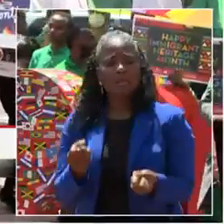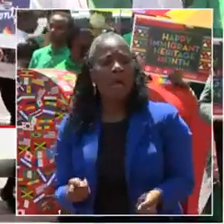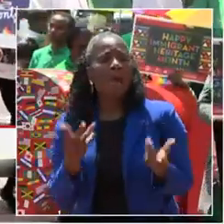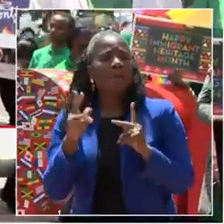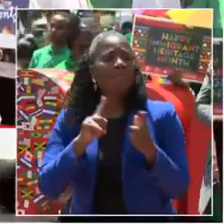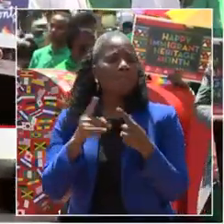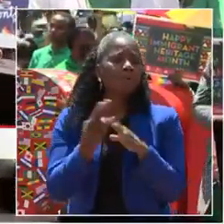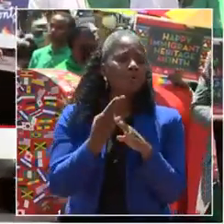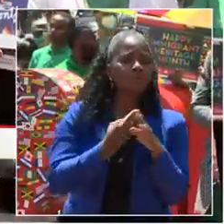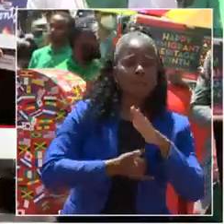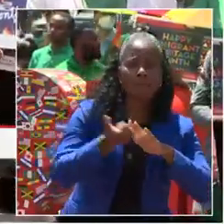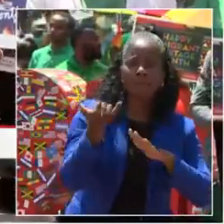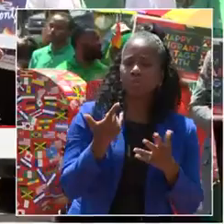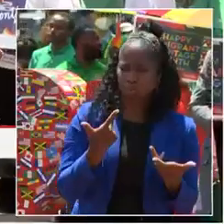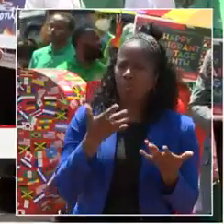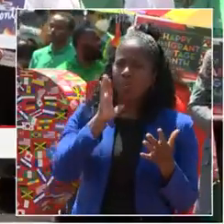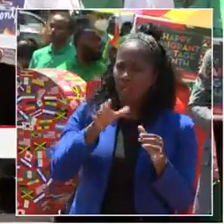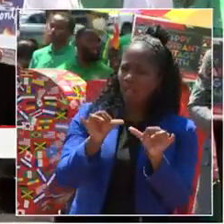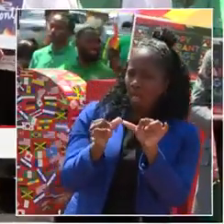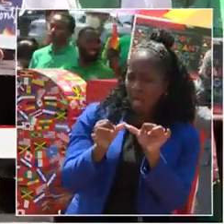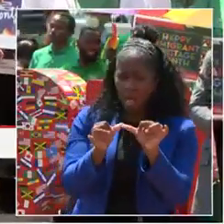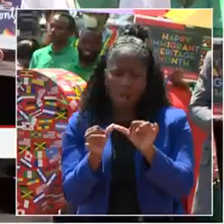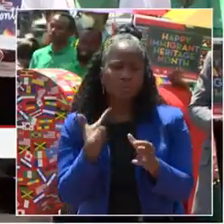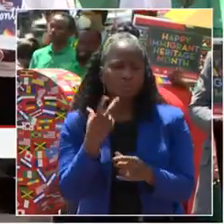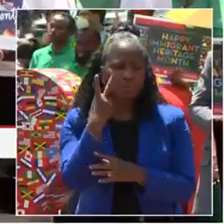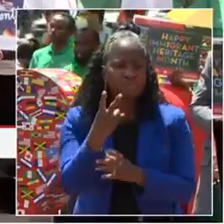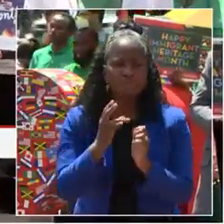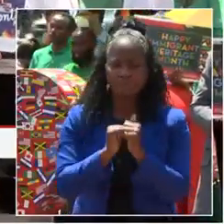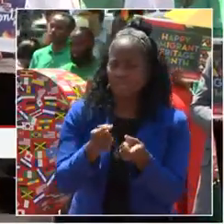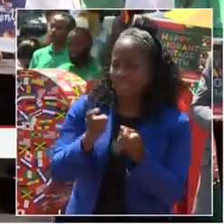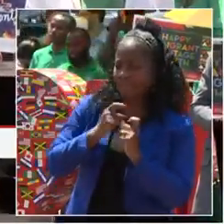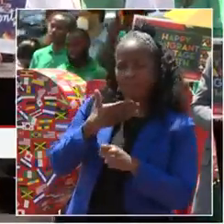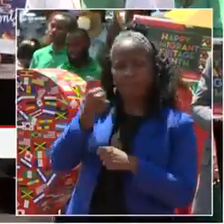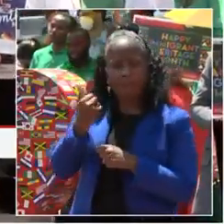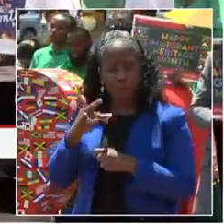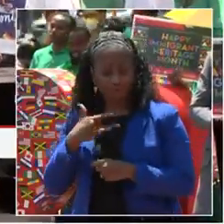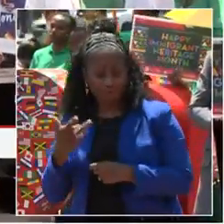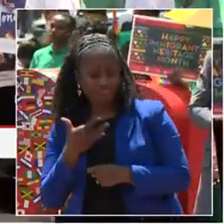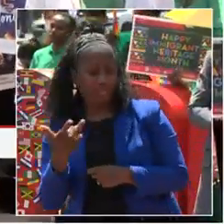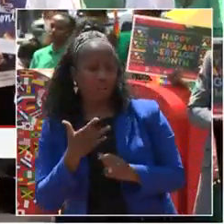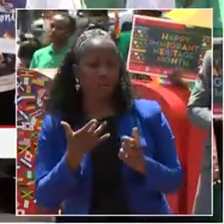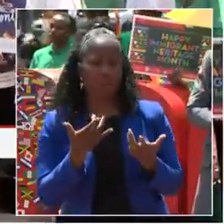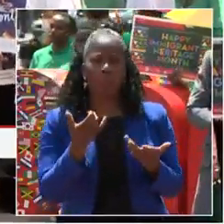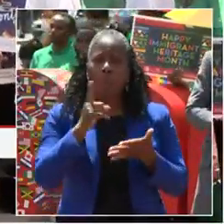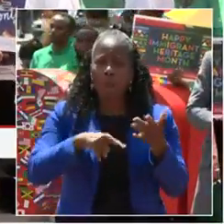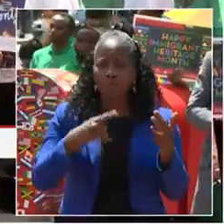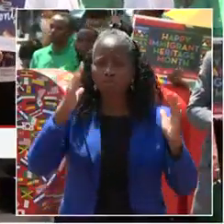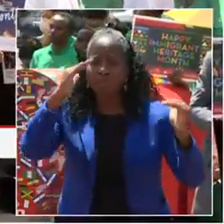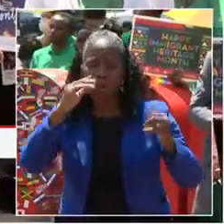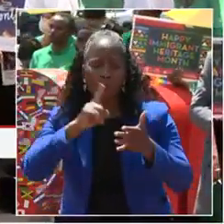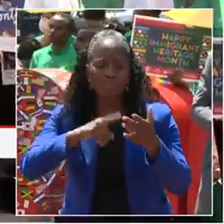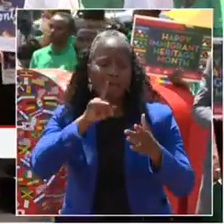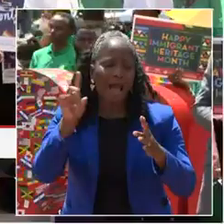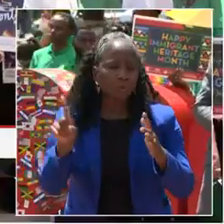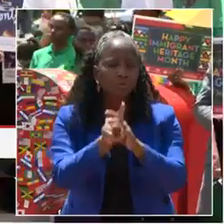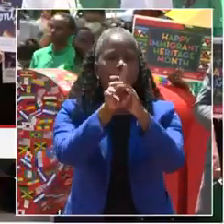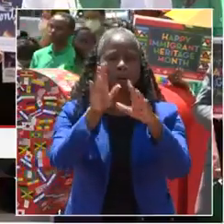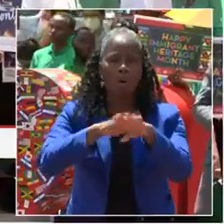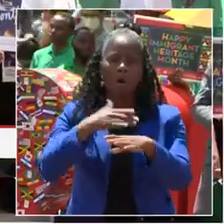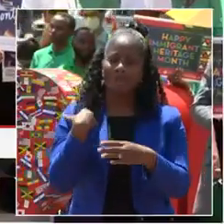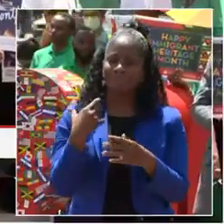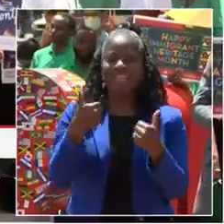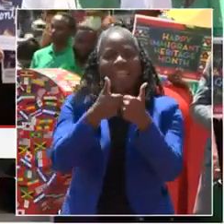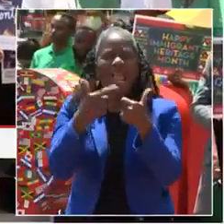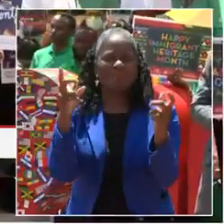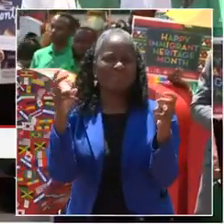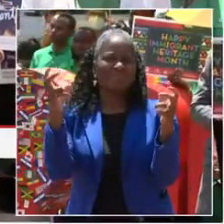are using the metro and that kind of thing to really kind of give us a better sense of what's actually showing up on game day. Sometimes,